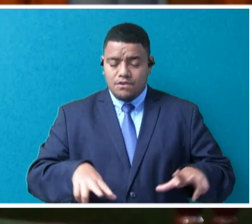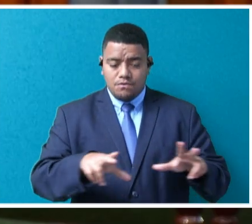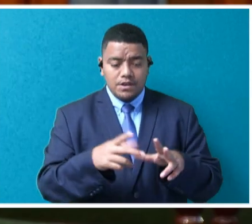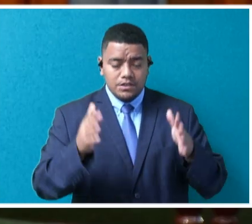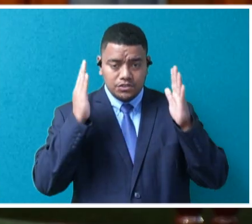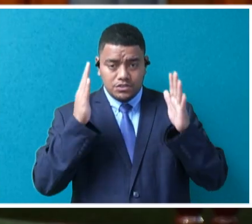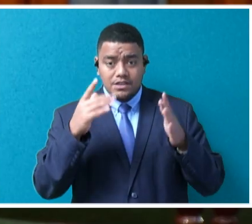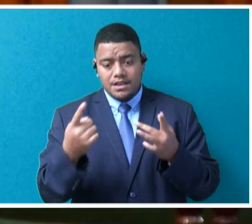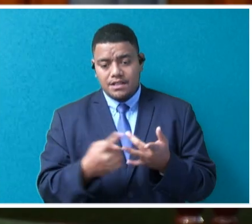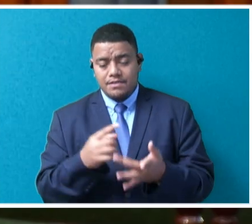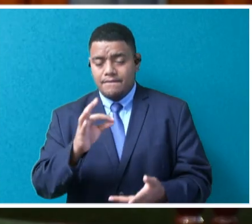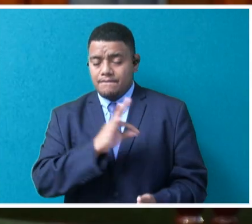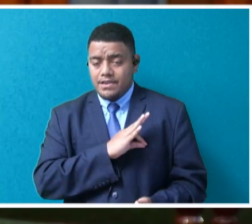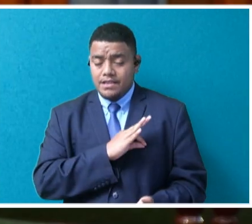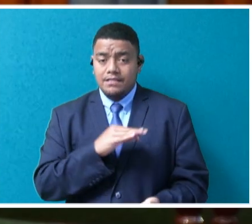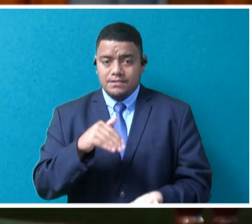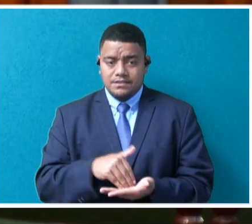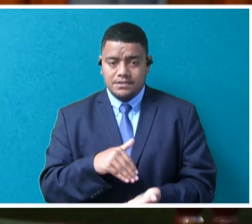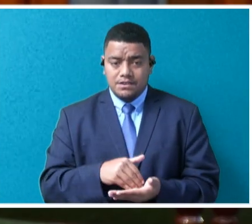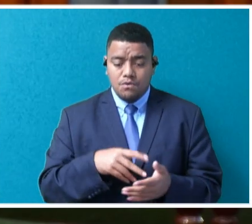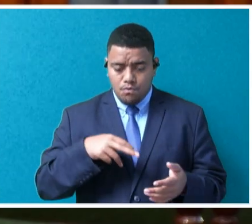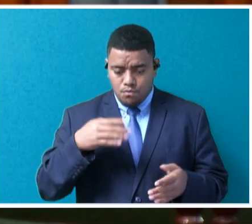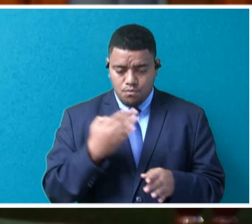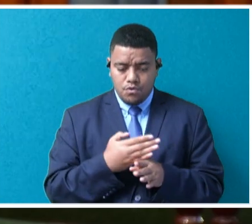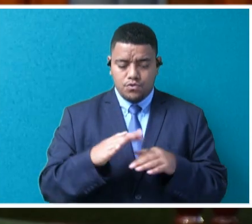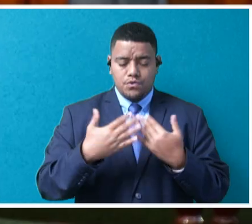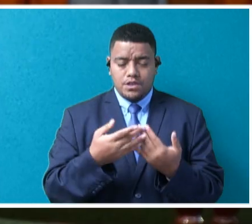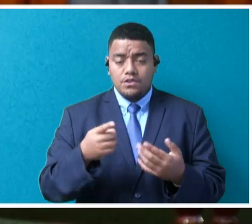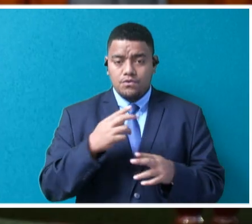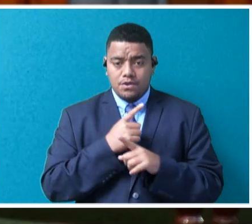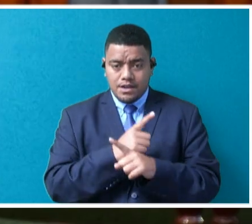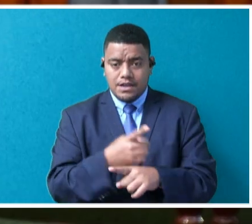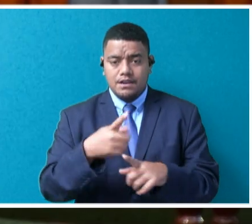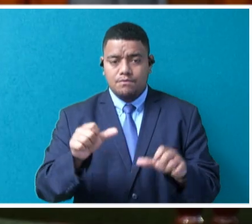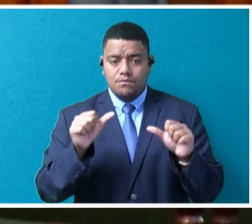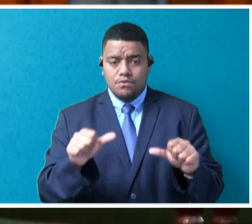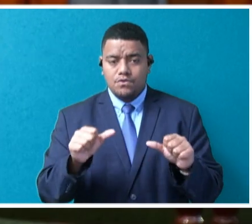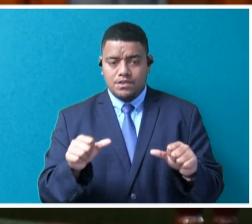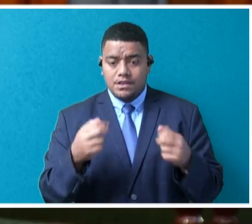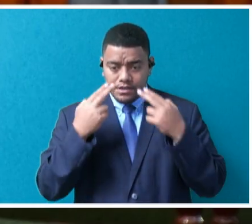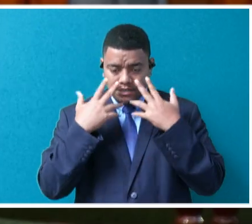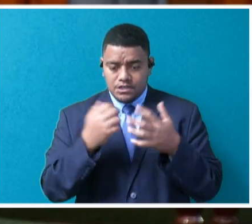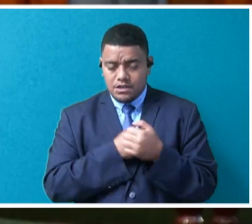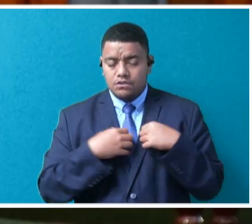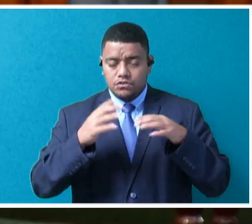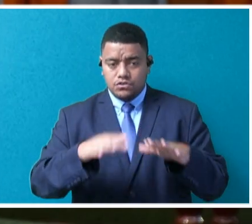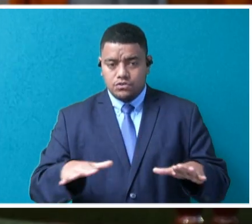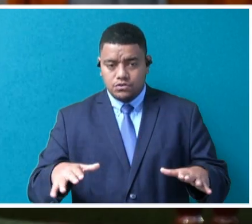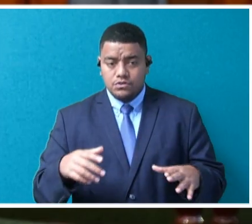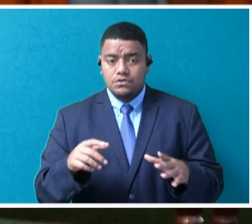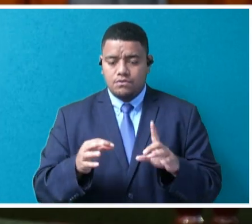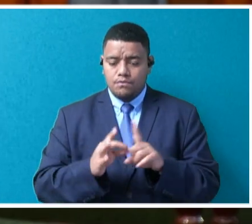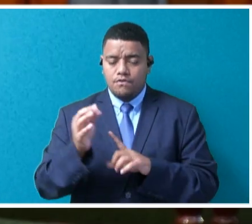other faith-based organizations work together to guide, protect, and nurture our children. With our improved